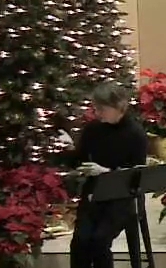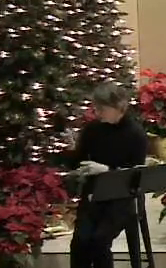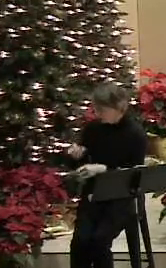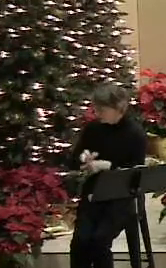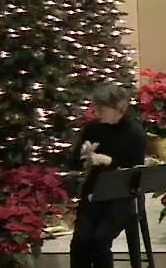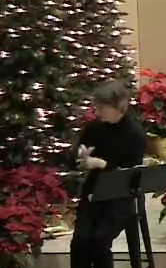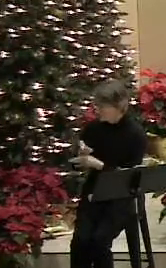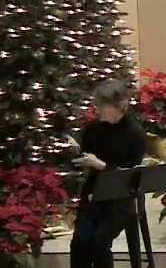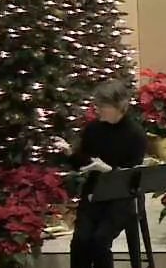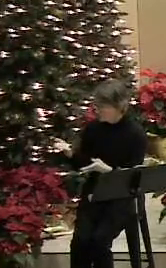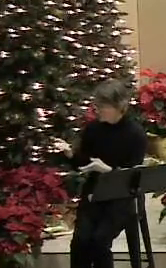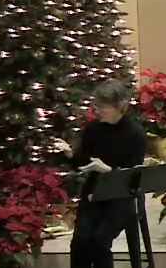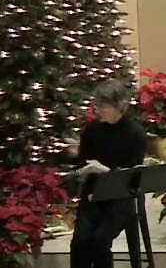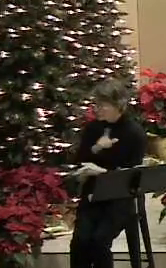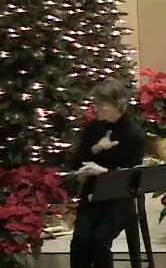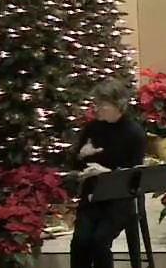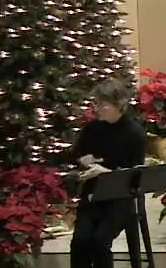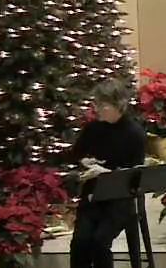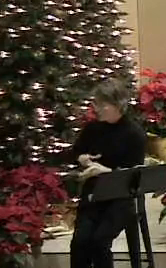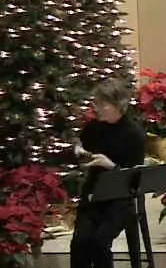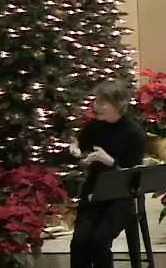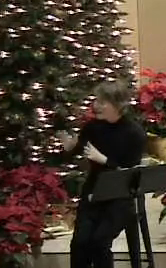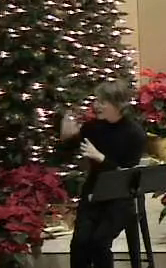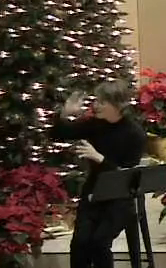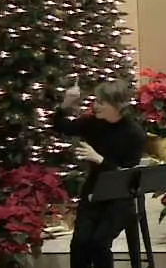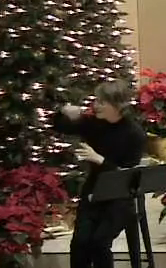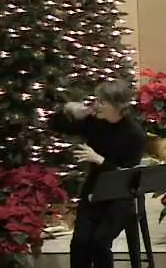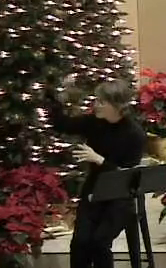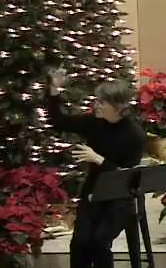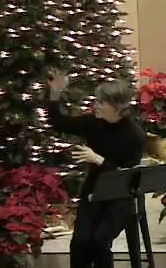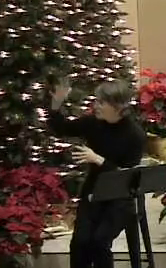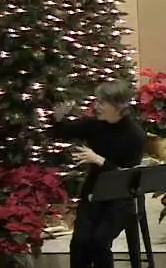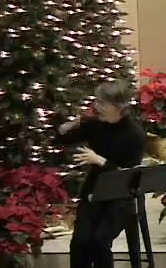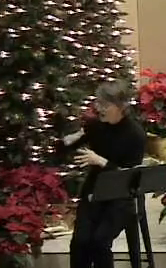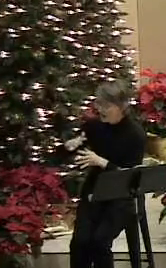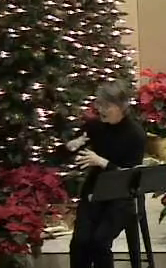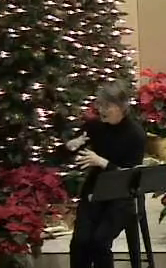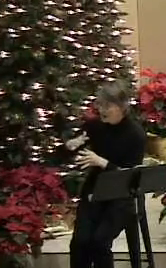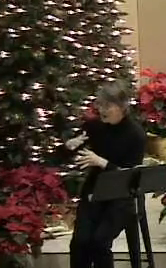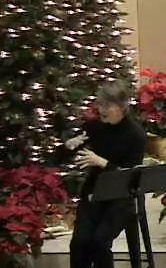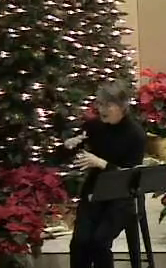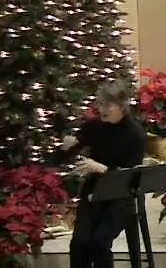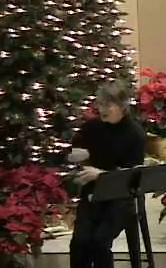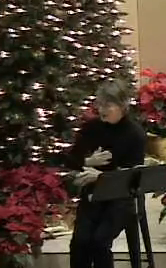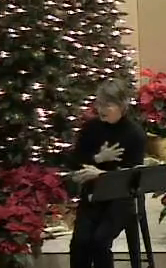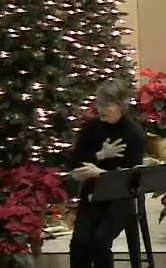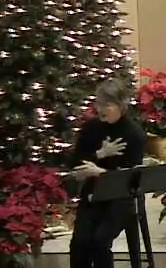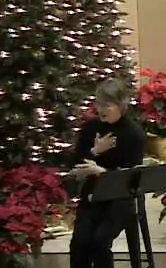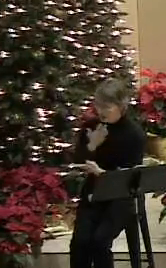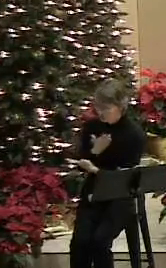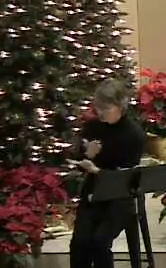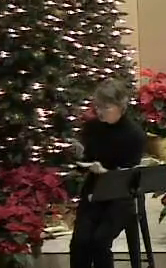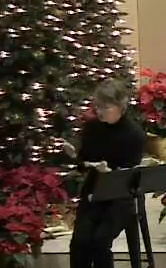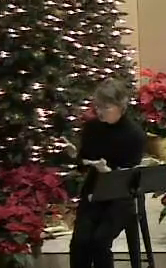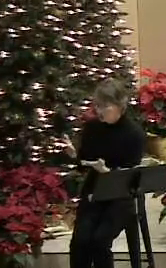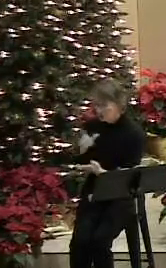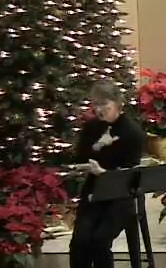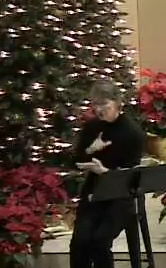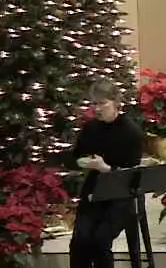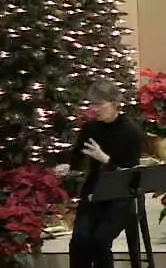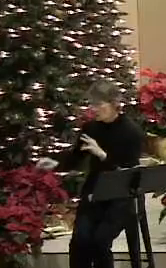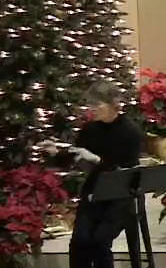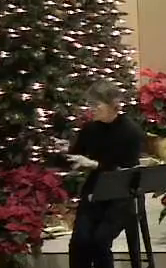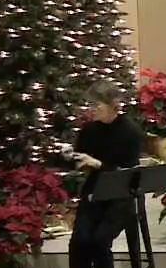The Lord let his face shine upon you and be gracious to you. The Lord look upon you kindly and give